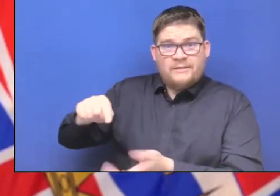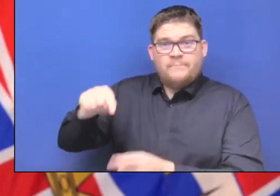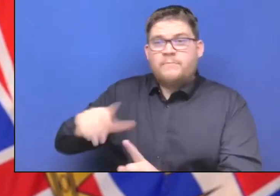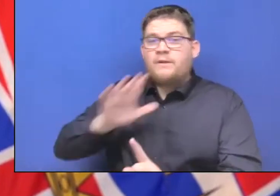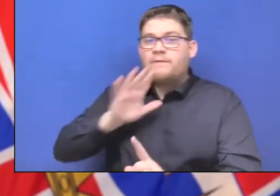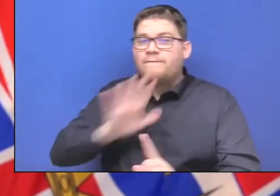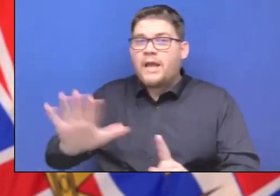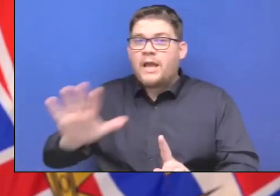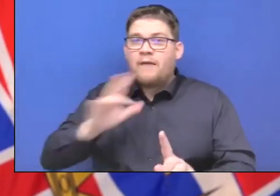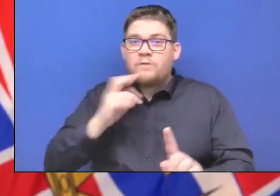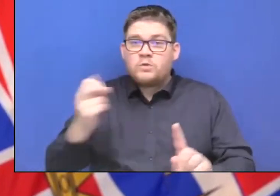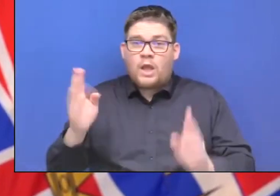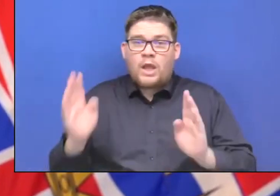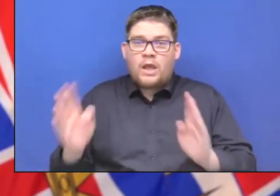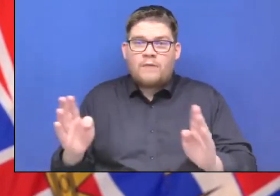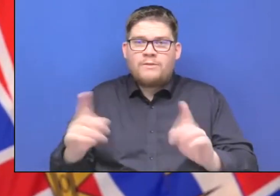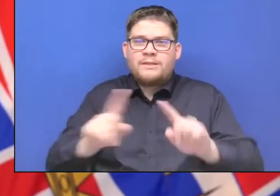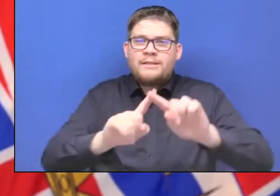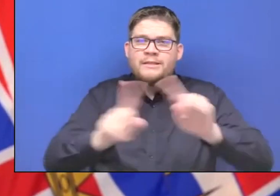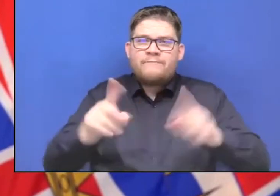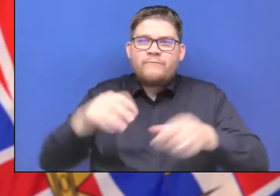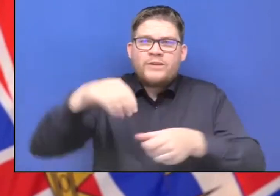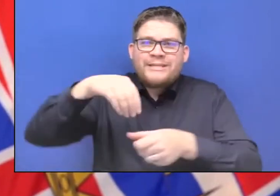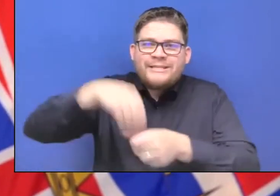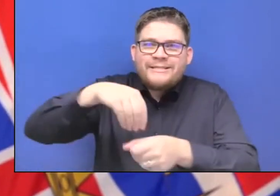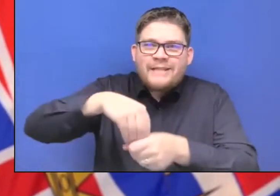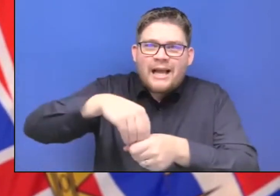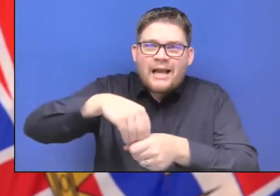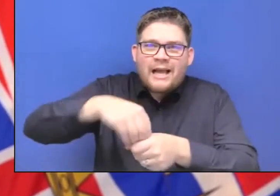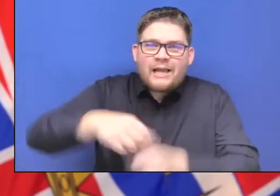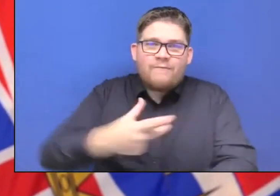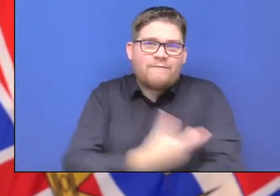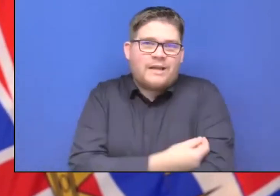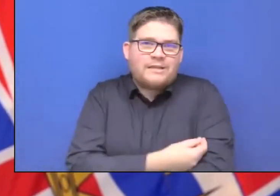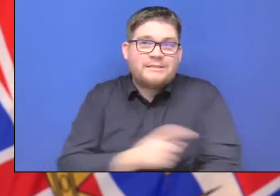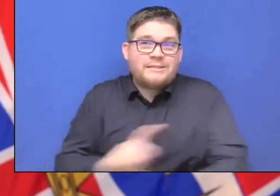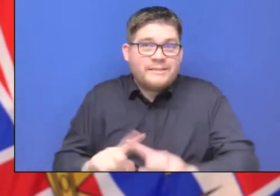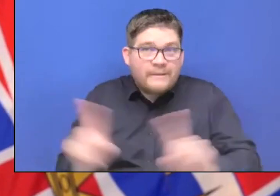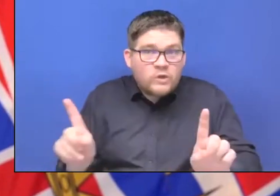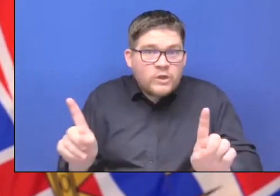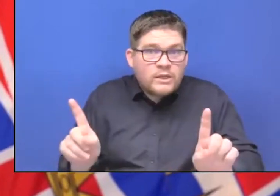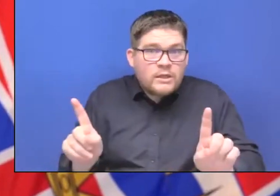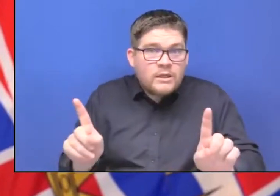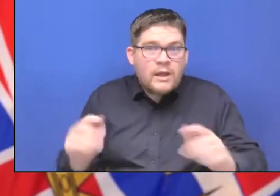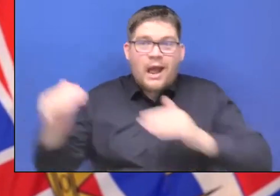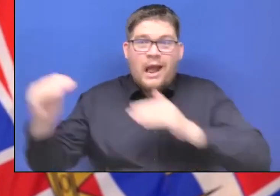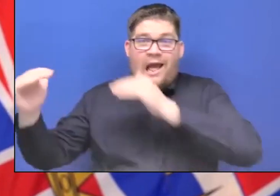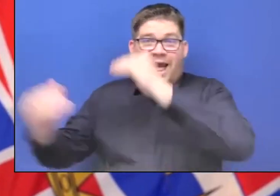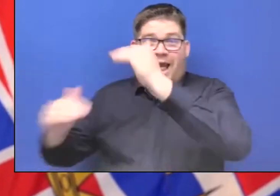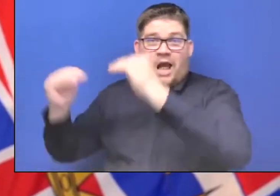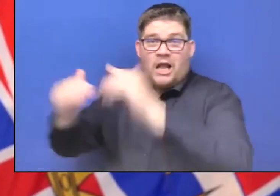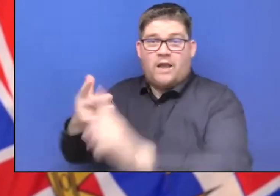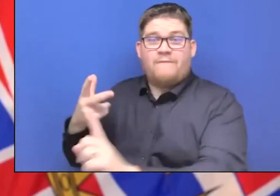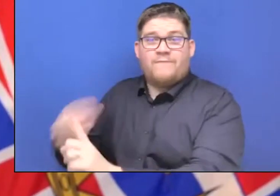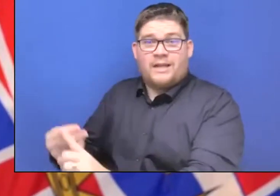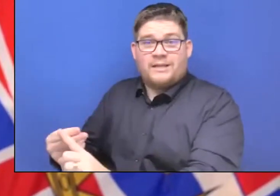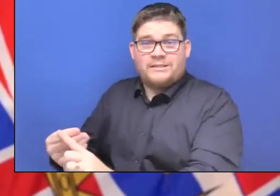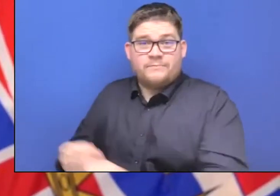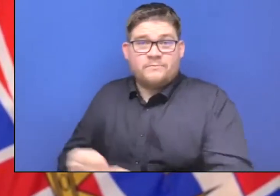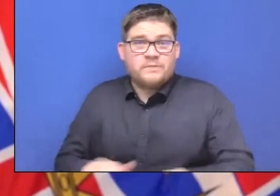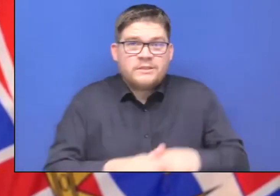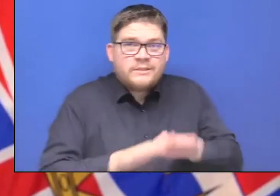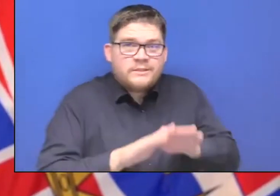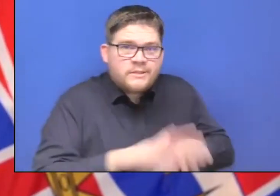different formulation than what we're giving now to adults. Not only is it a smaller dose, so it is half of